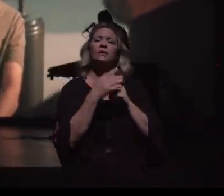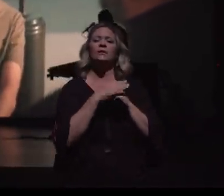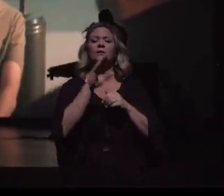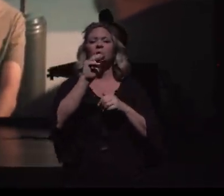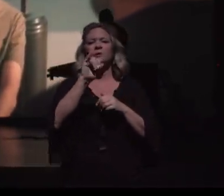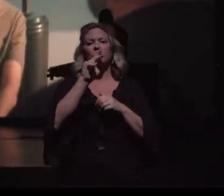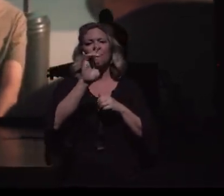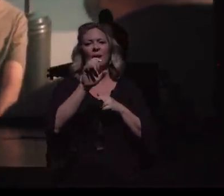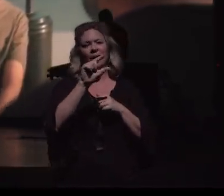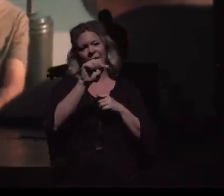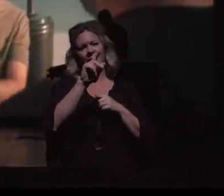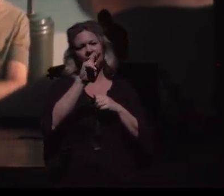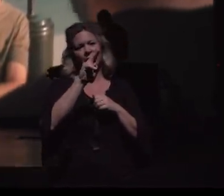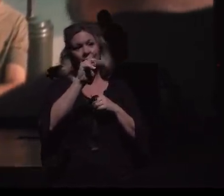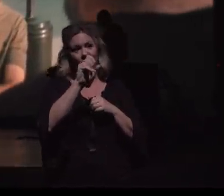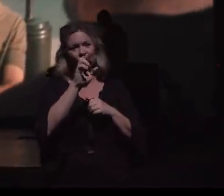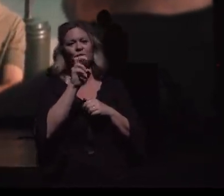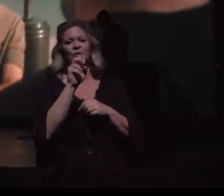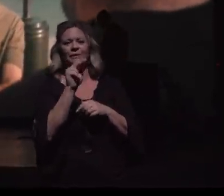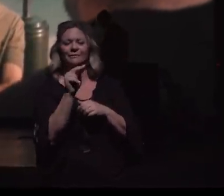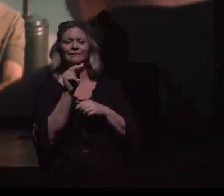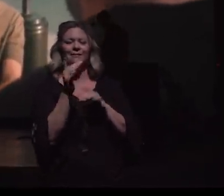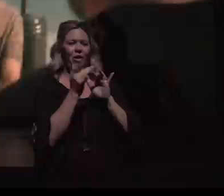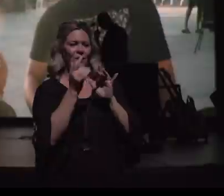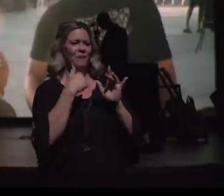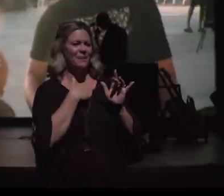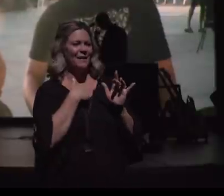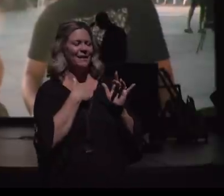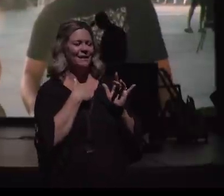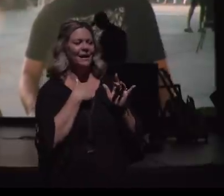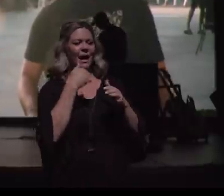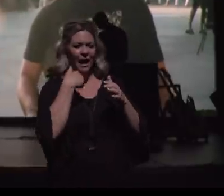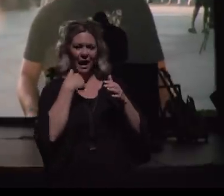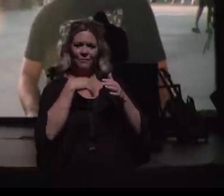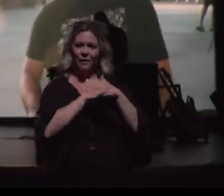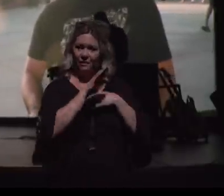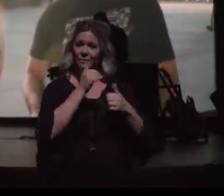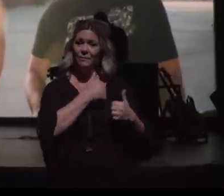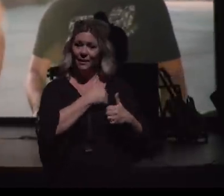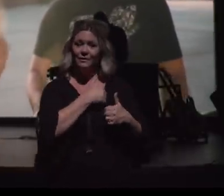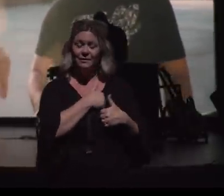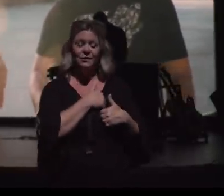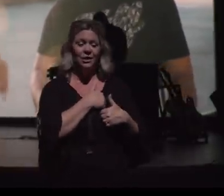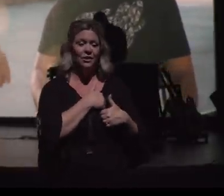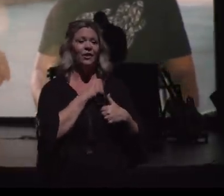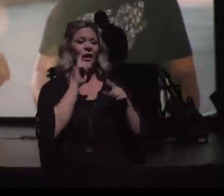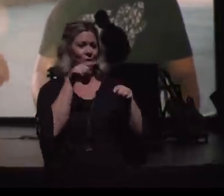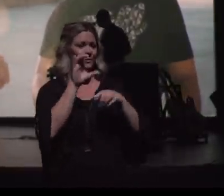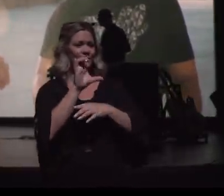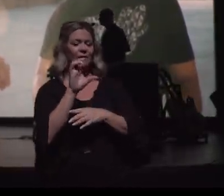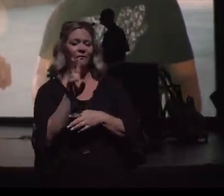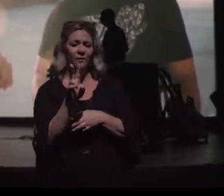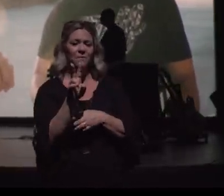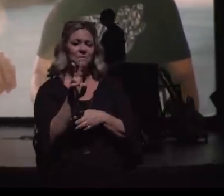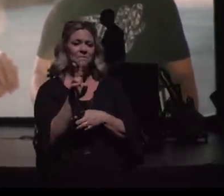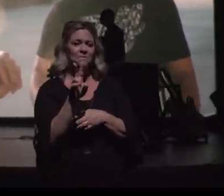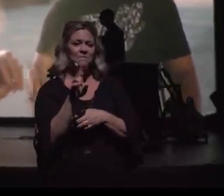Gunderson got in contact with me. He's like, hey, like, I'm in the military, you know, I go to CCV.